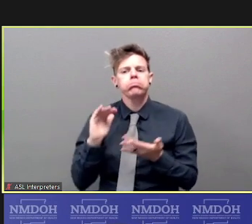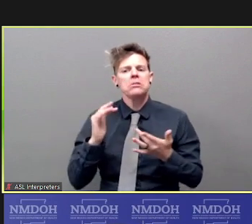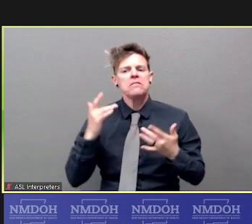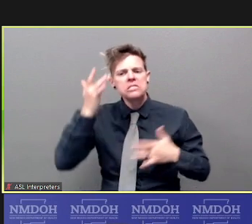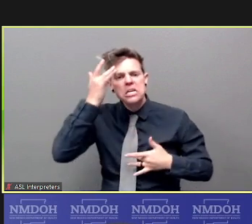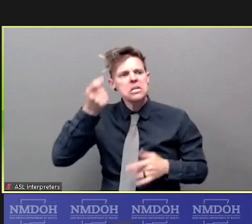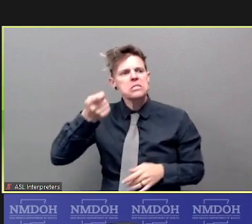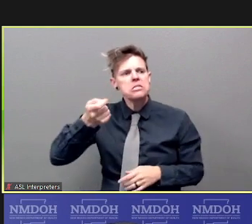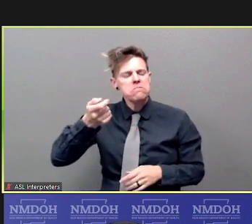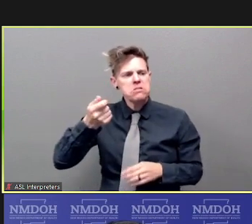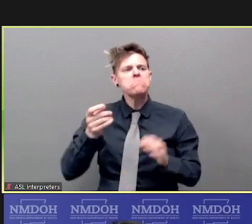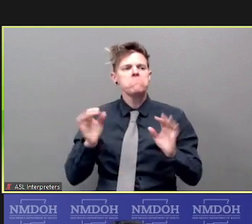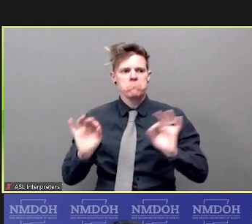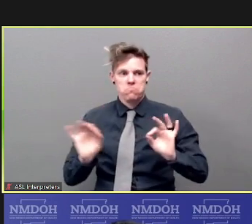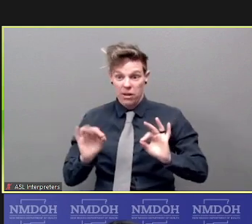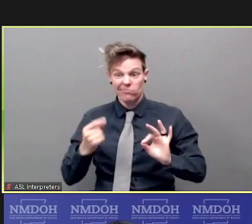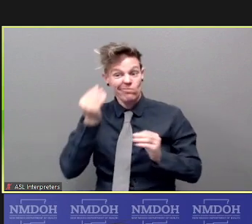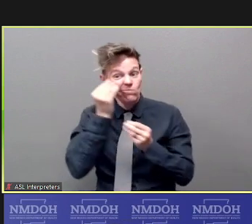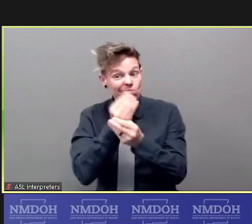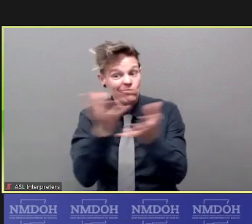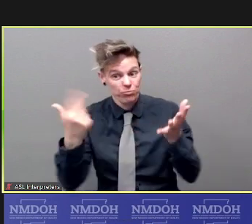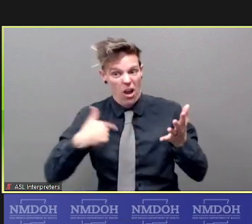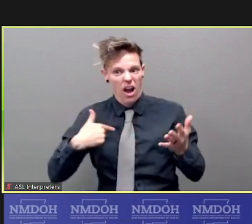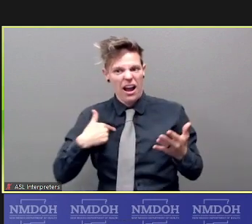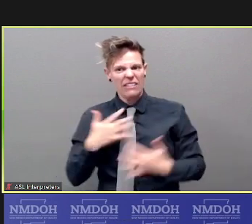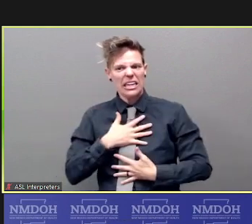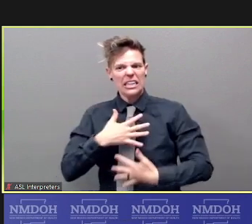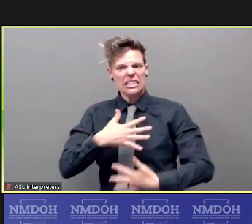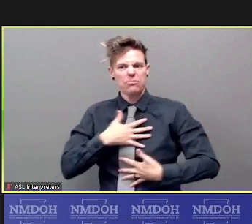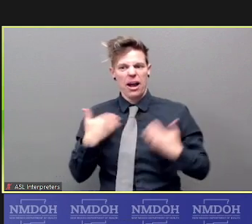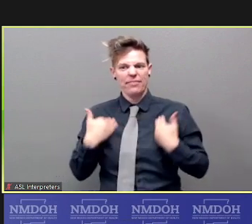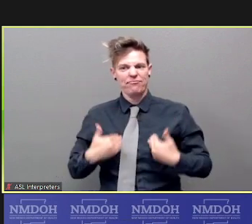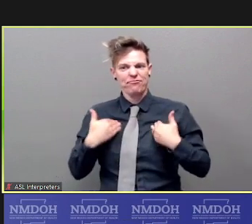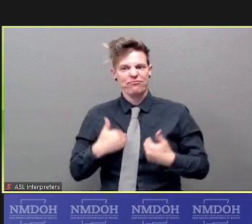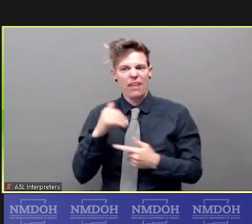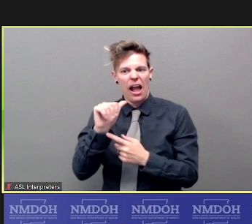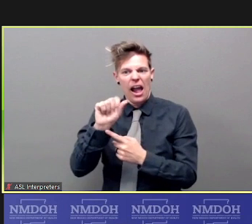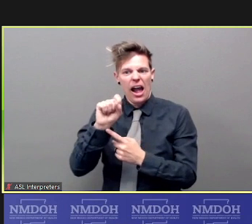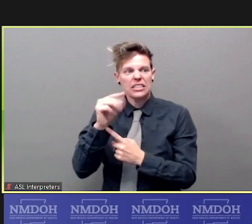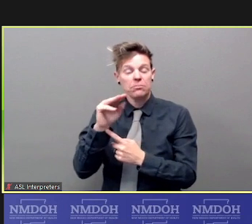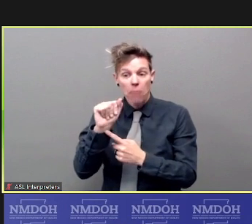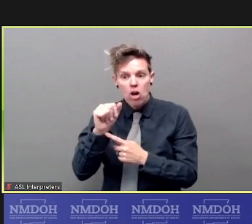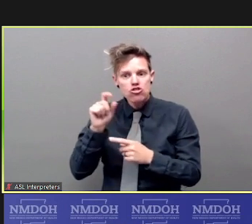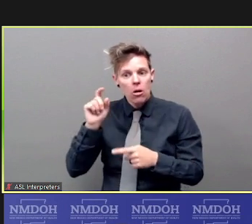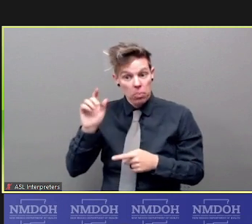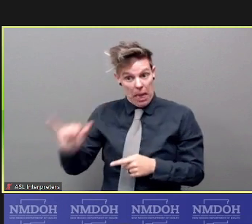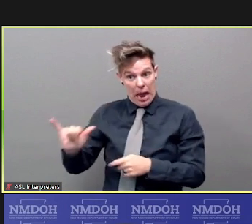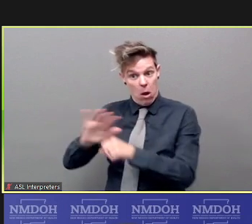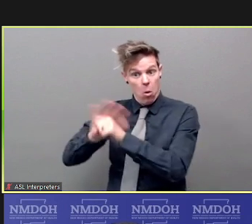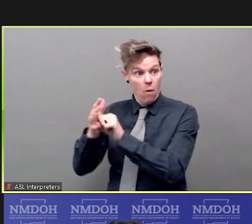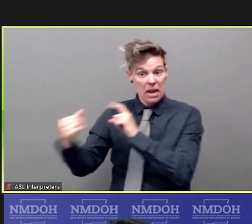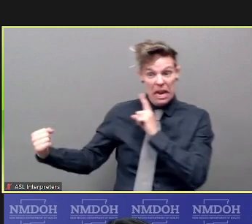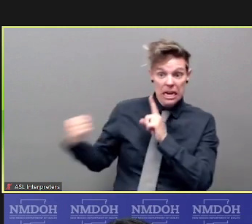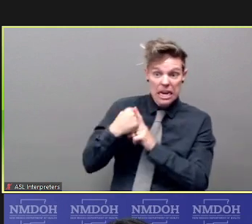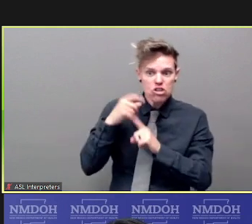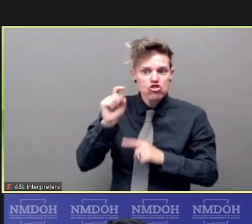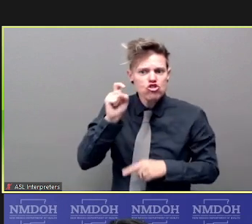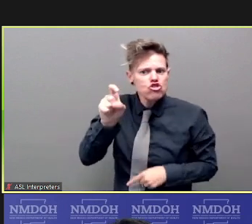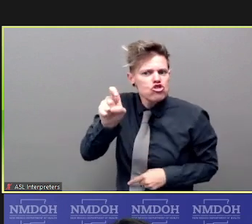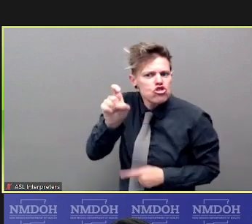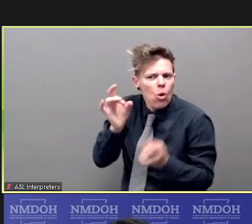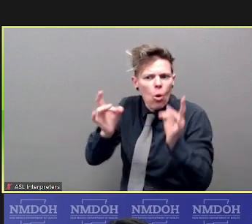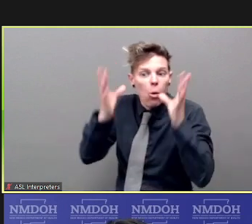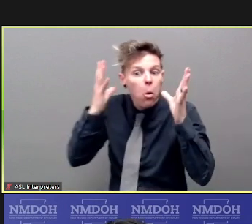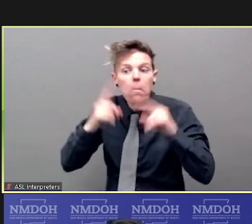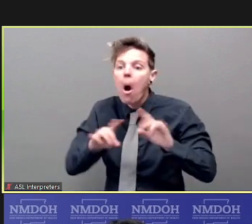illness, it really hits me hard. But I think one of the things that people think is like, oh, well, if I get the booster, I'm not